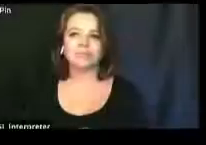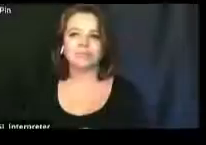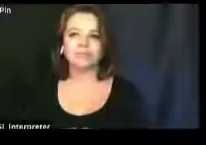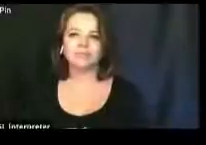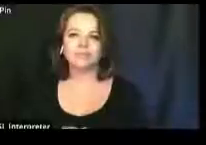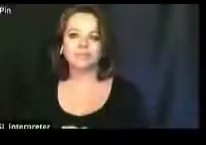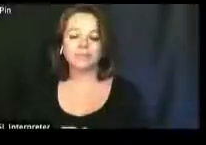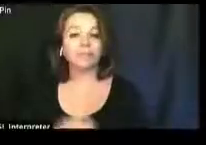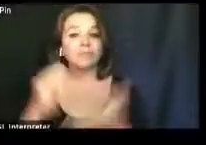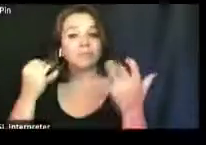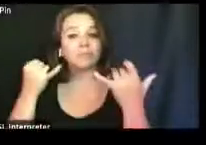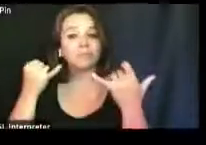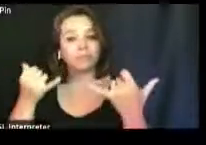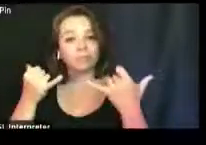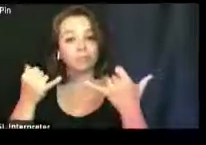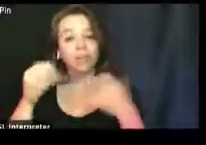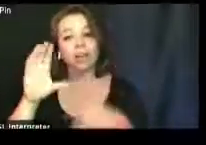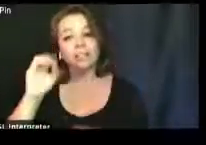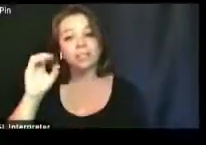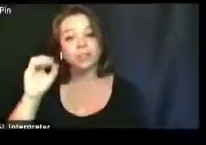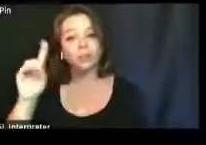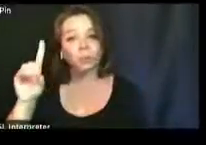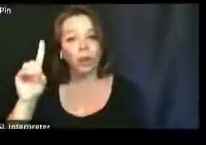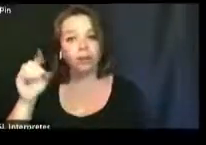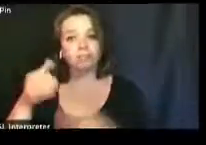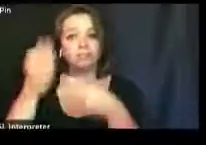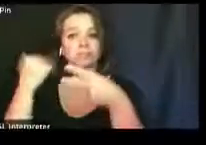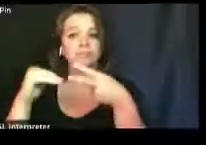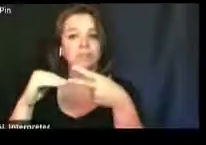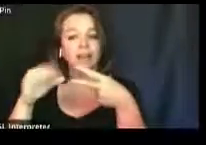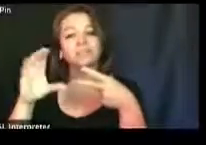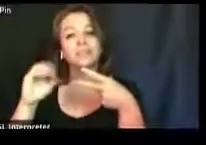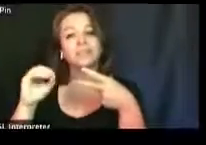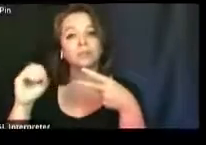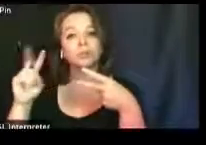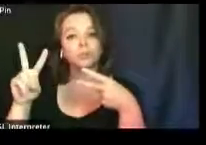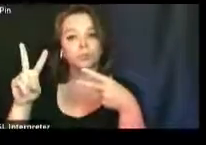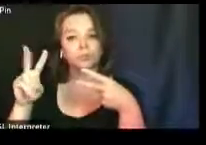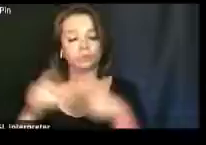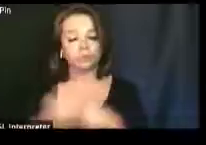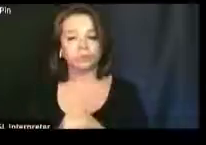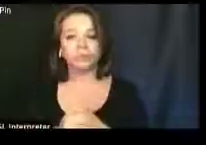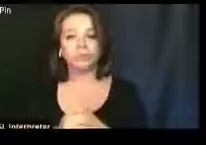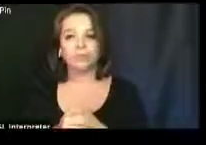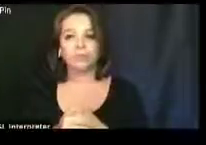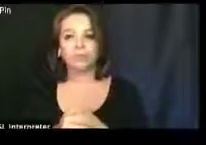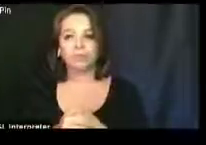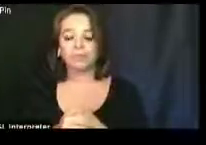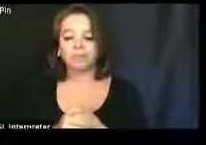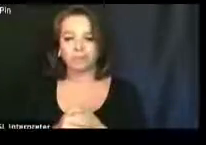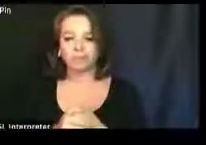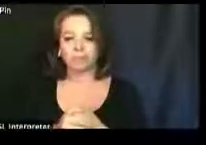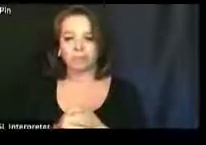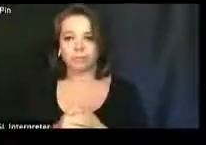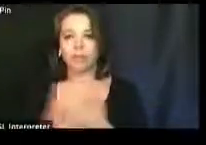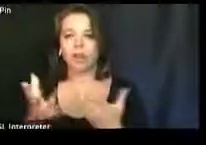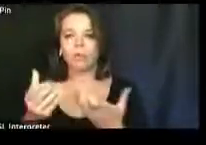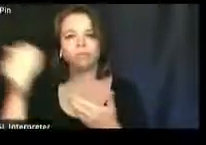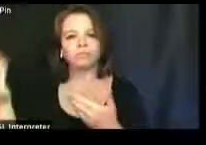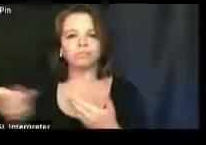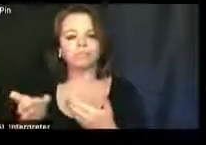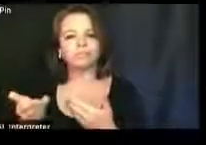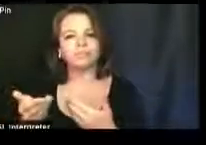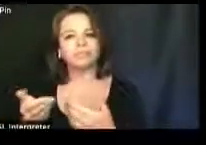Right now, we will have 001, and up next, we will have 002. I would like to invite